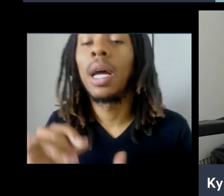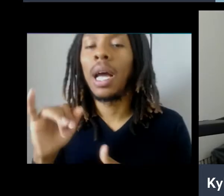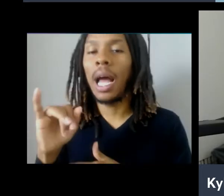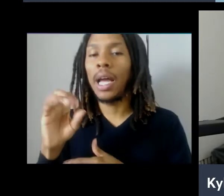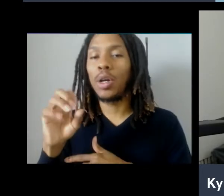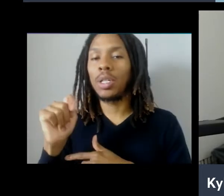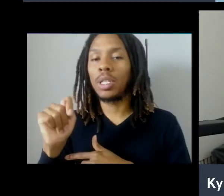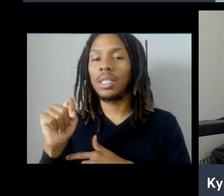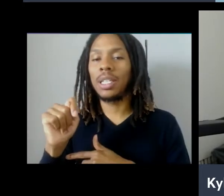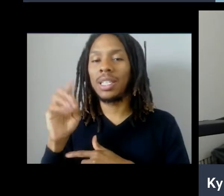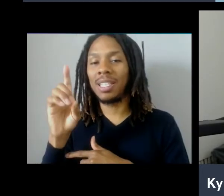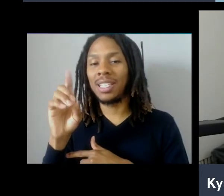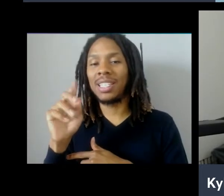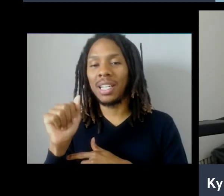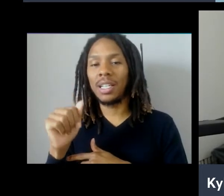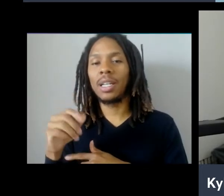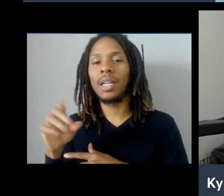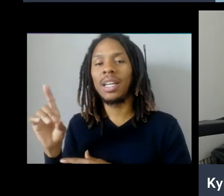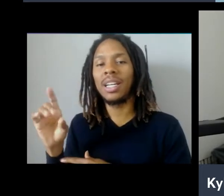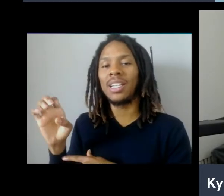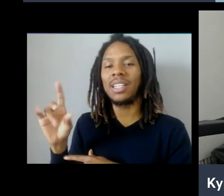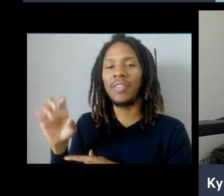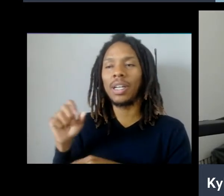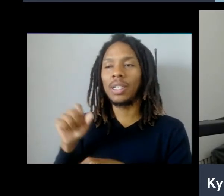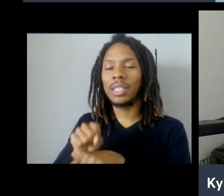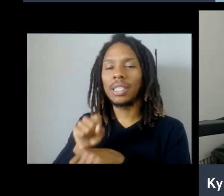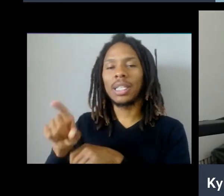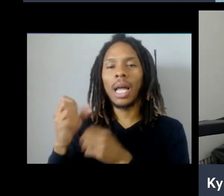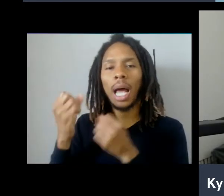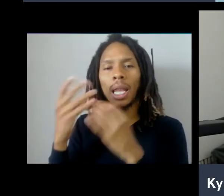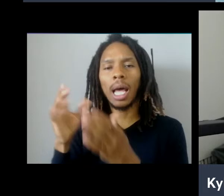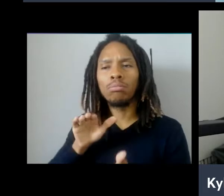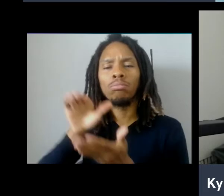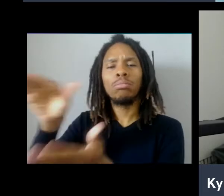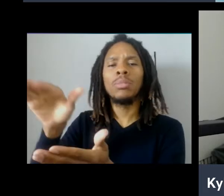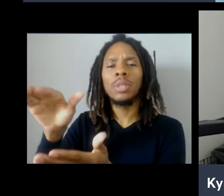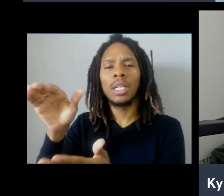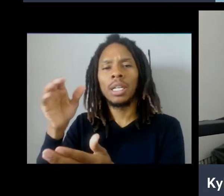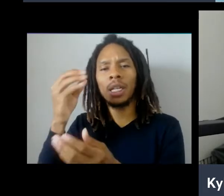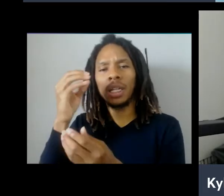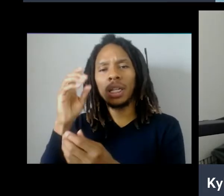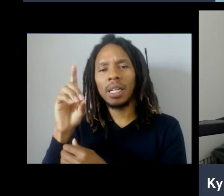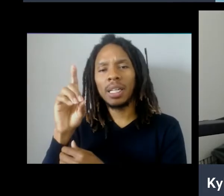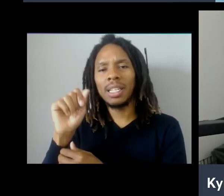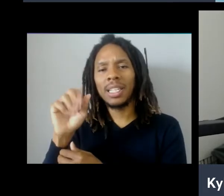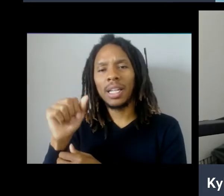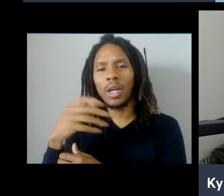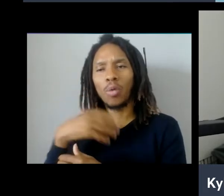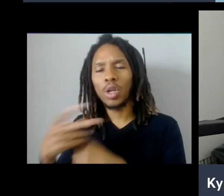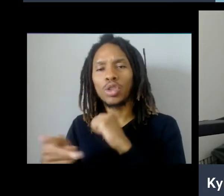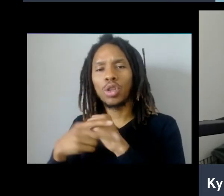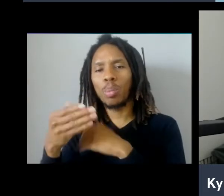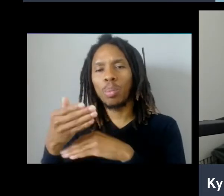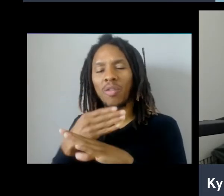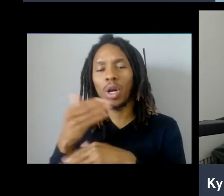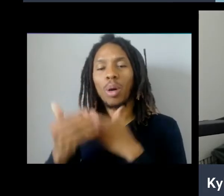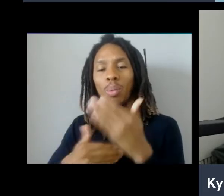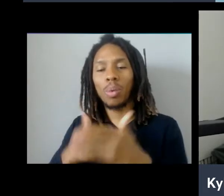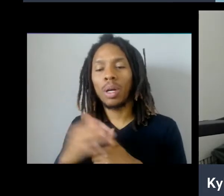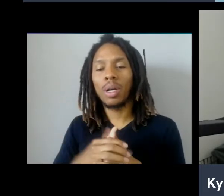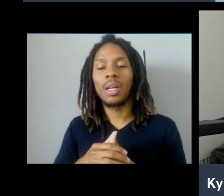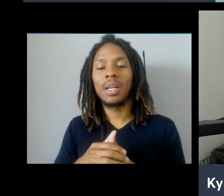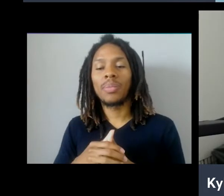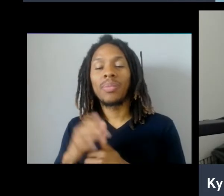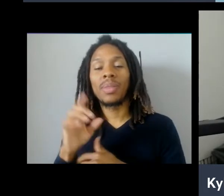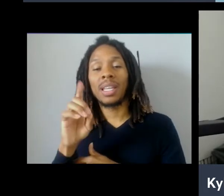IoT devices from the field, send out a whole bunch of data, and you want to store that durably before processing it. And data loss is not an